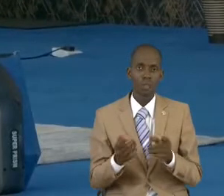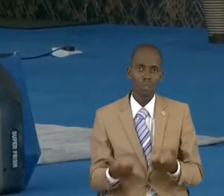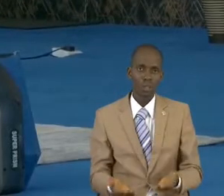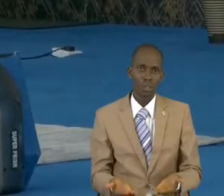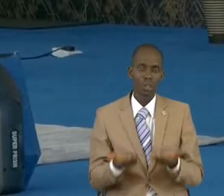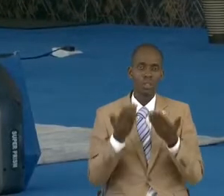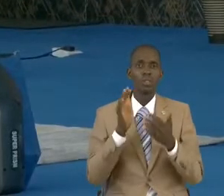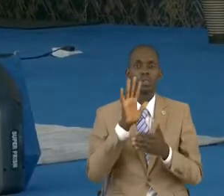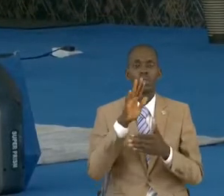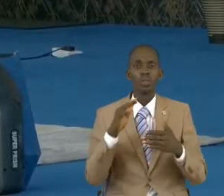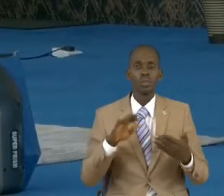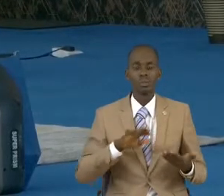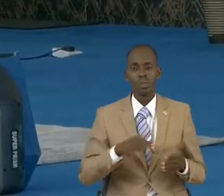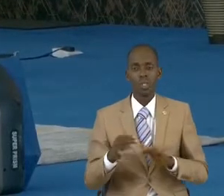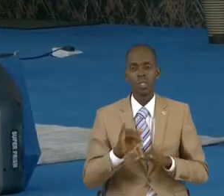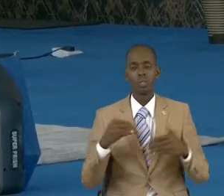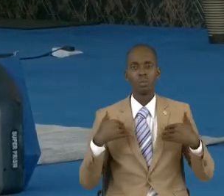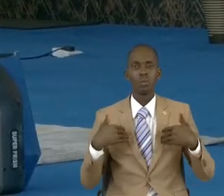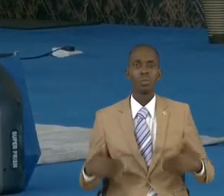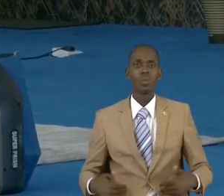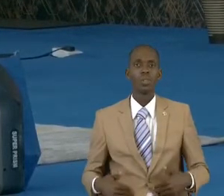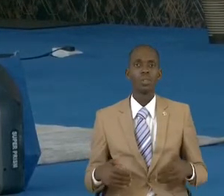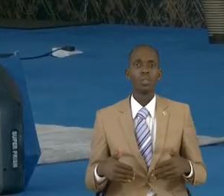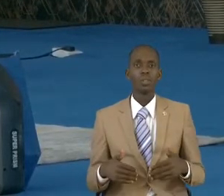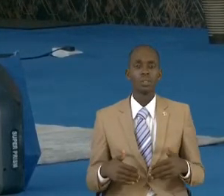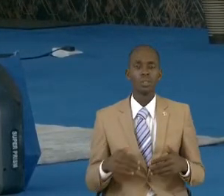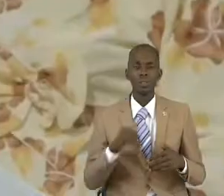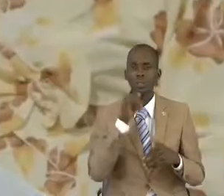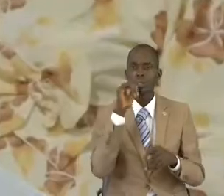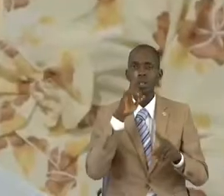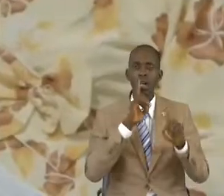mortal bodies. I didn't hear a good amen there.